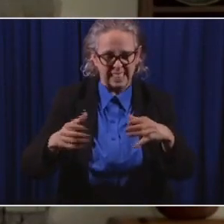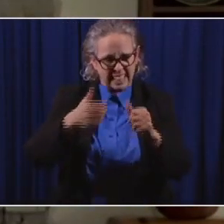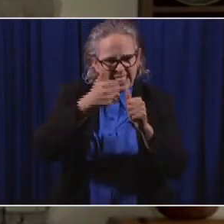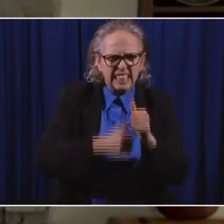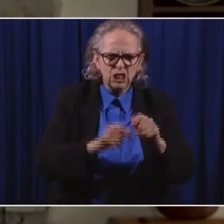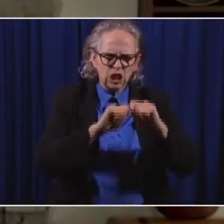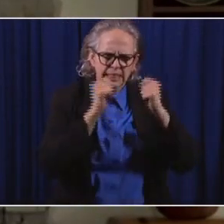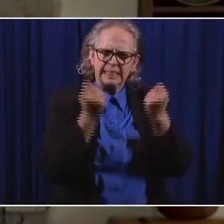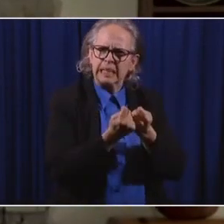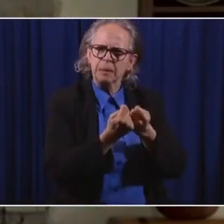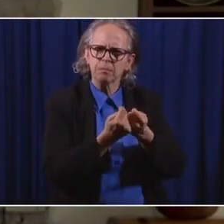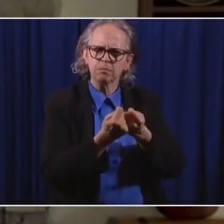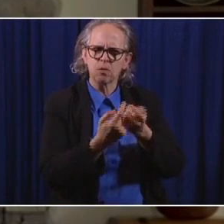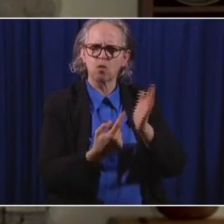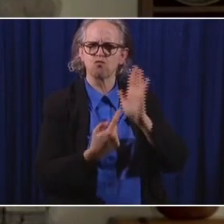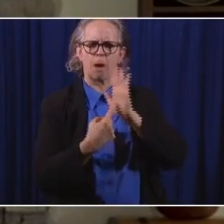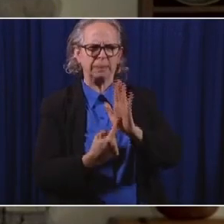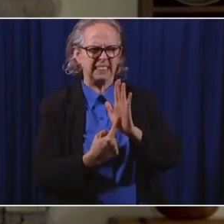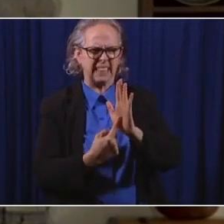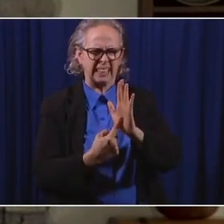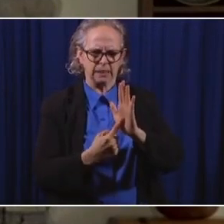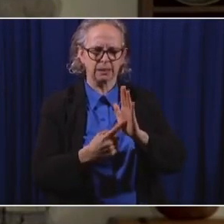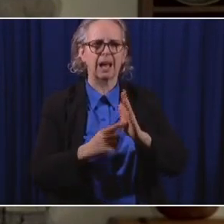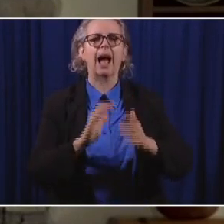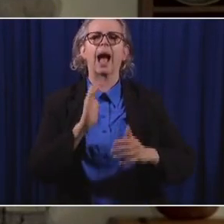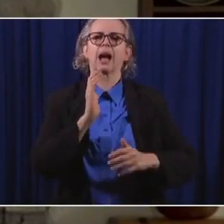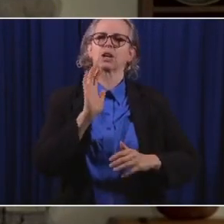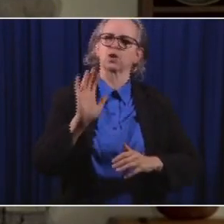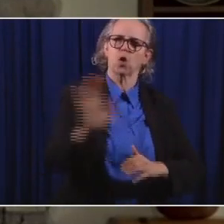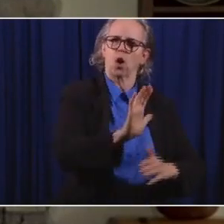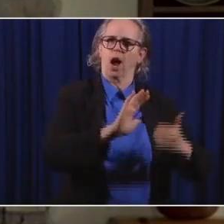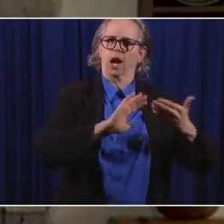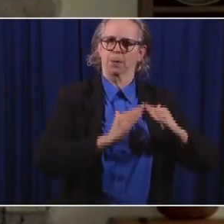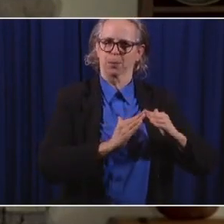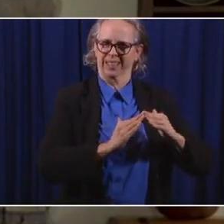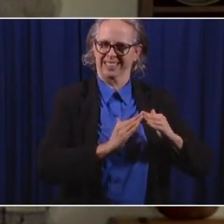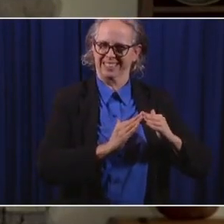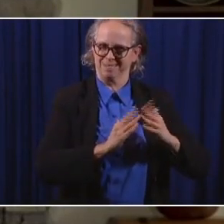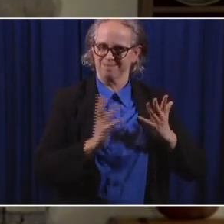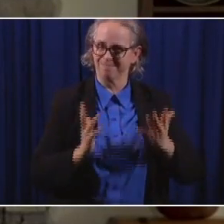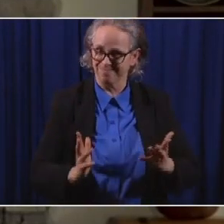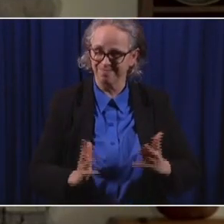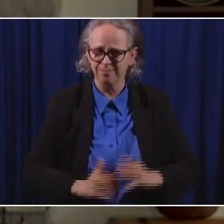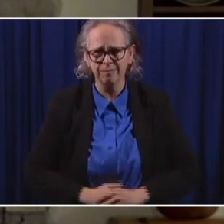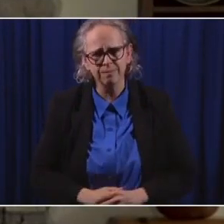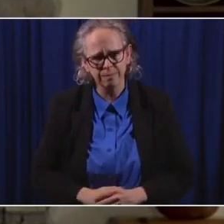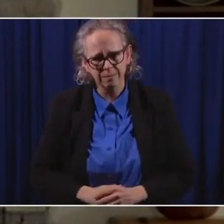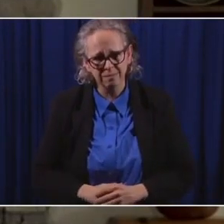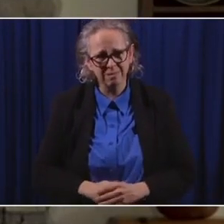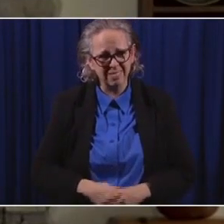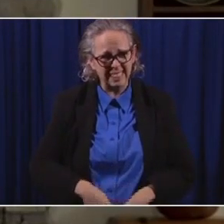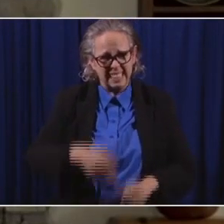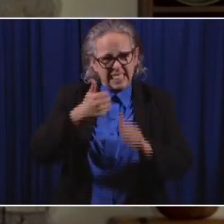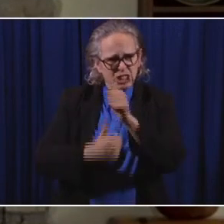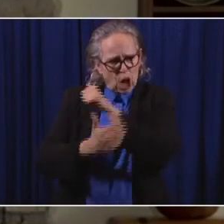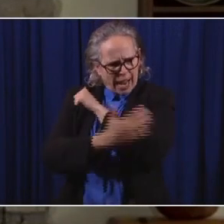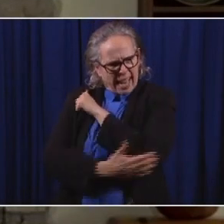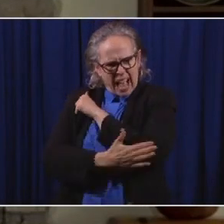community. I'm asking the COVID defense team in each of our counties to